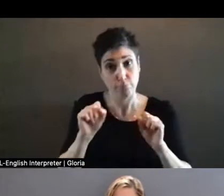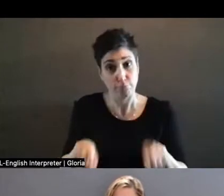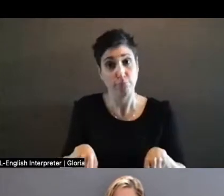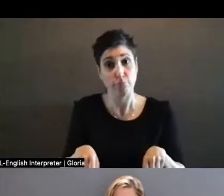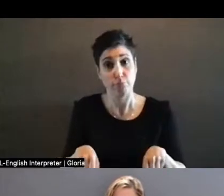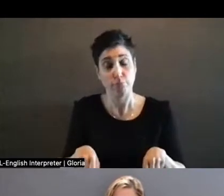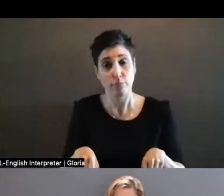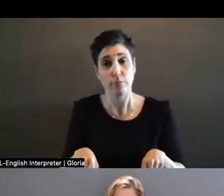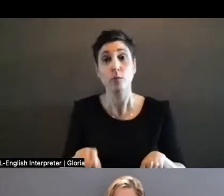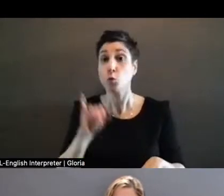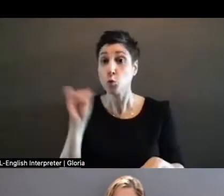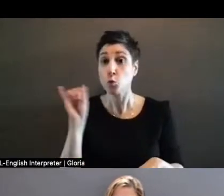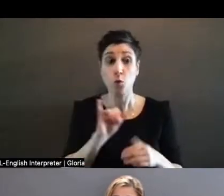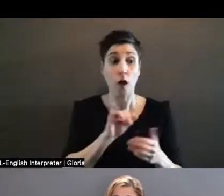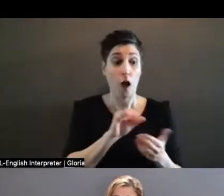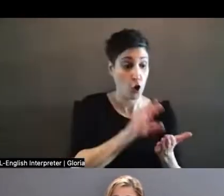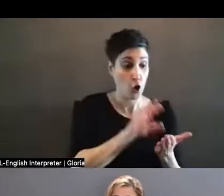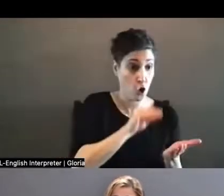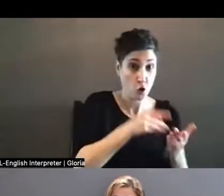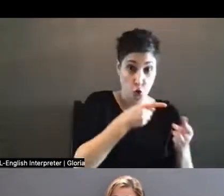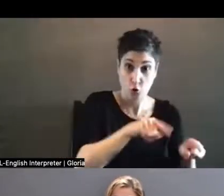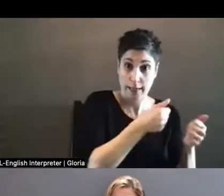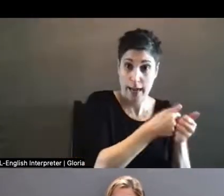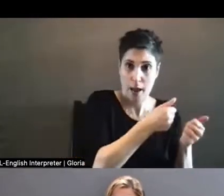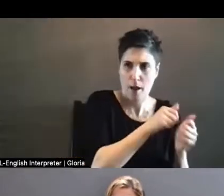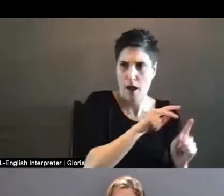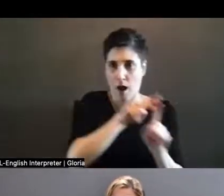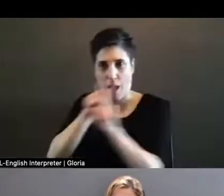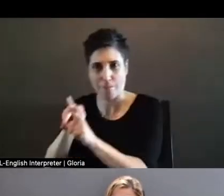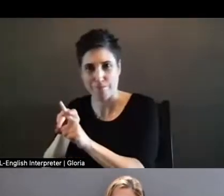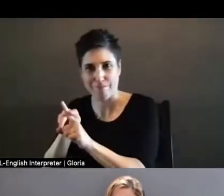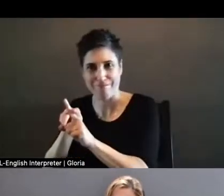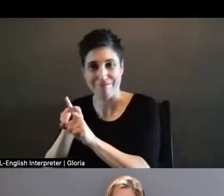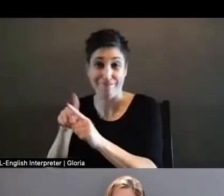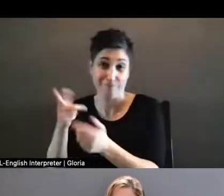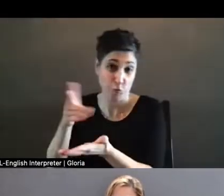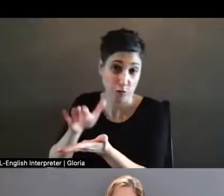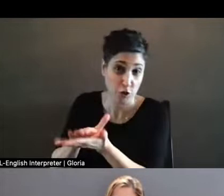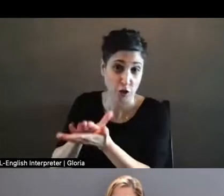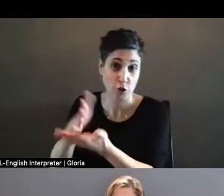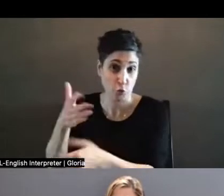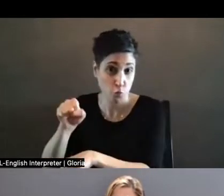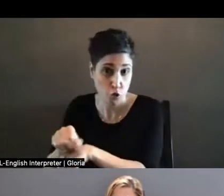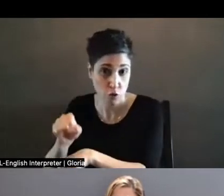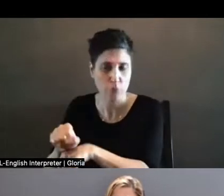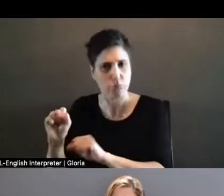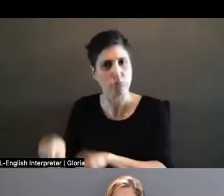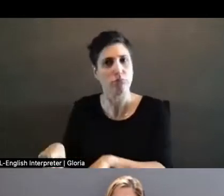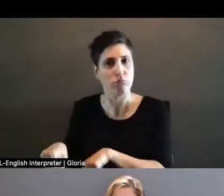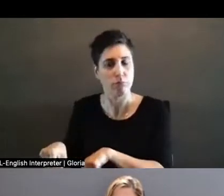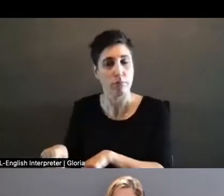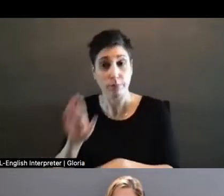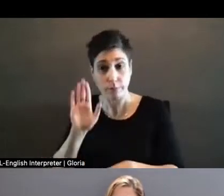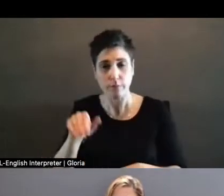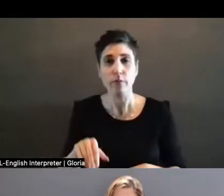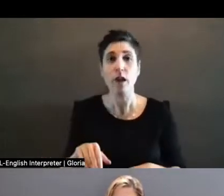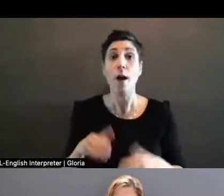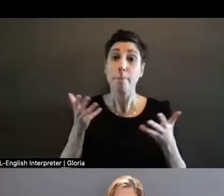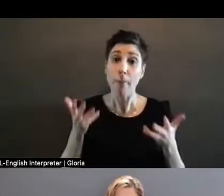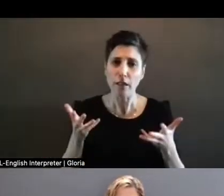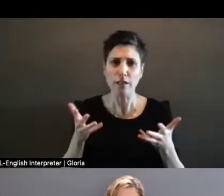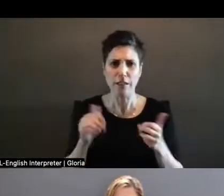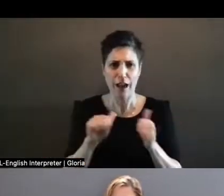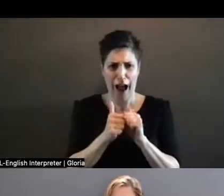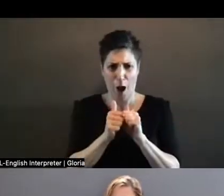are transferable to other environments, including education. The hard part for some people is figuring out what those